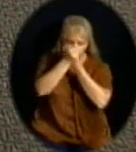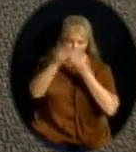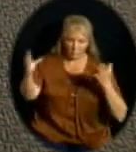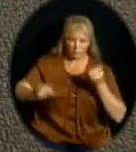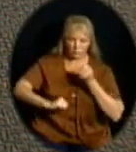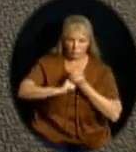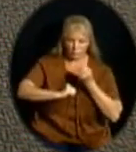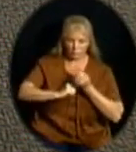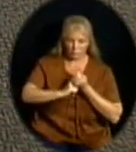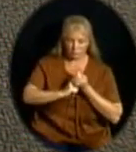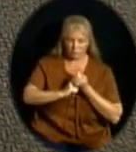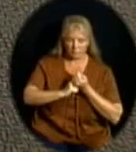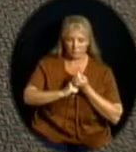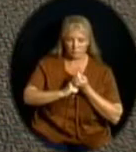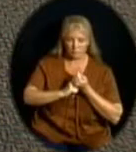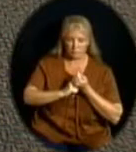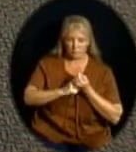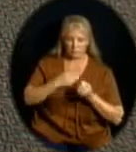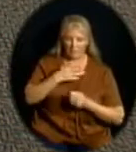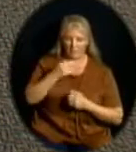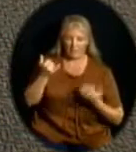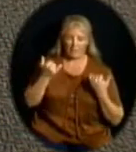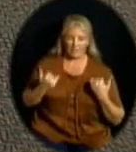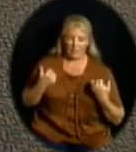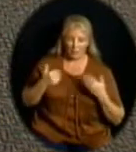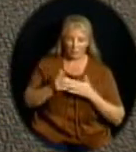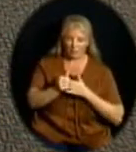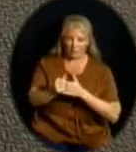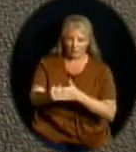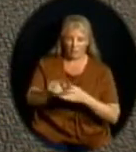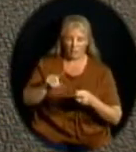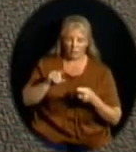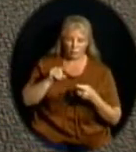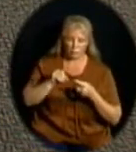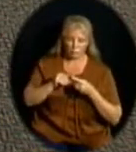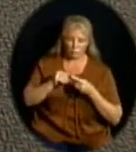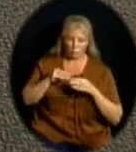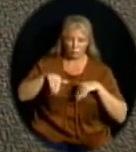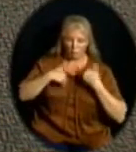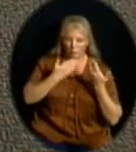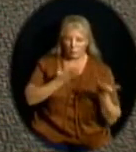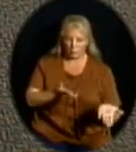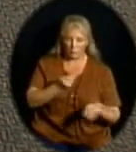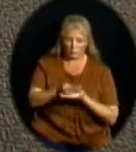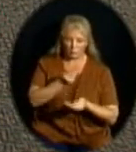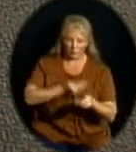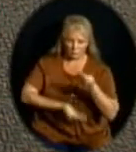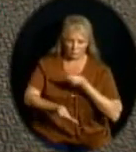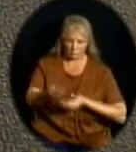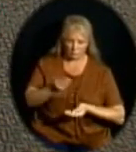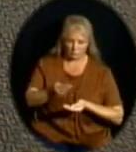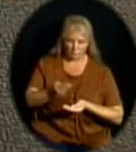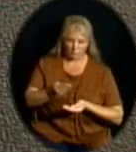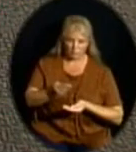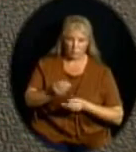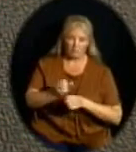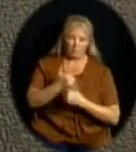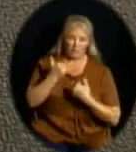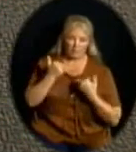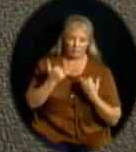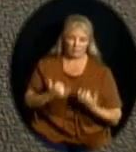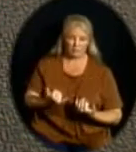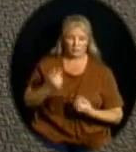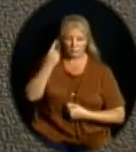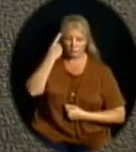and also now the guide to the proposed budget. And this is information that we historically have created for